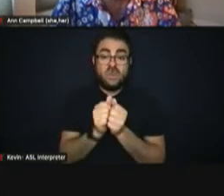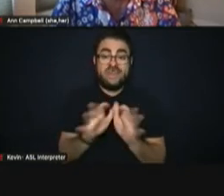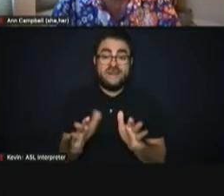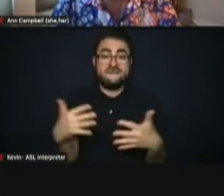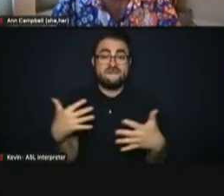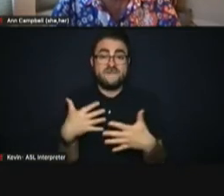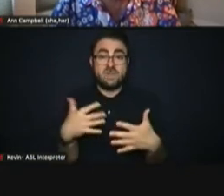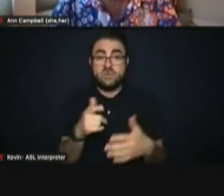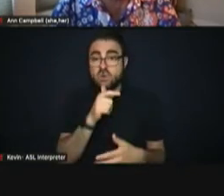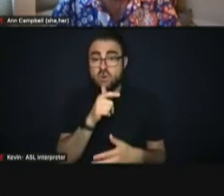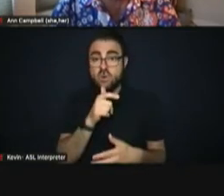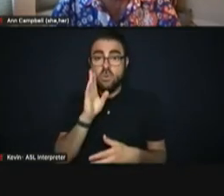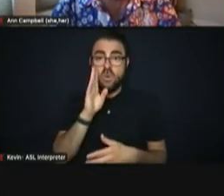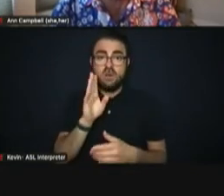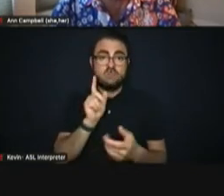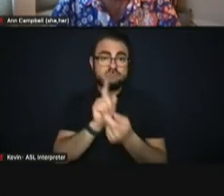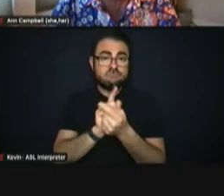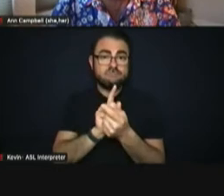is stopping them.